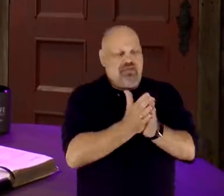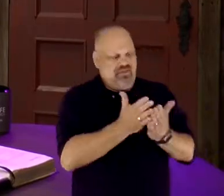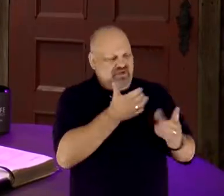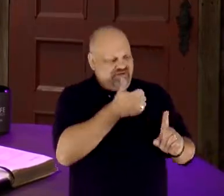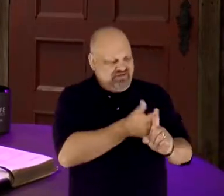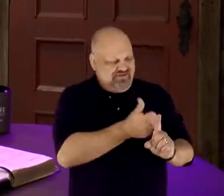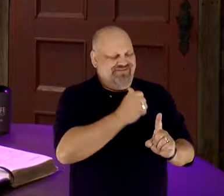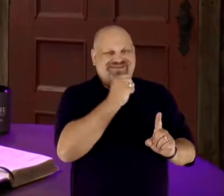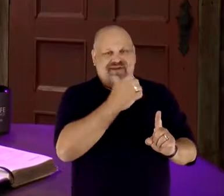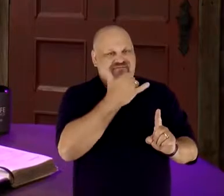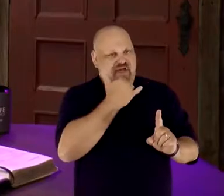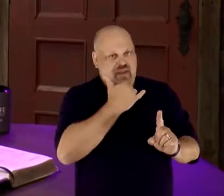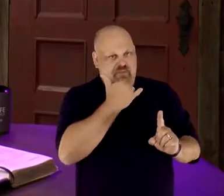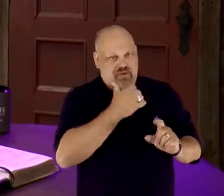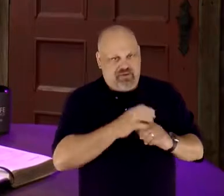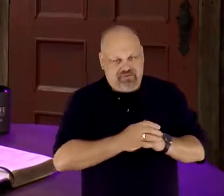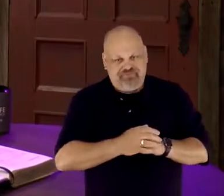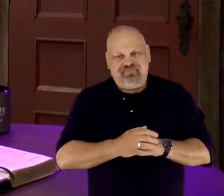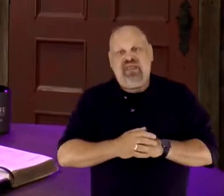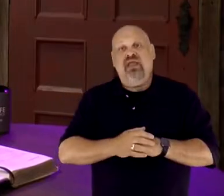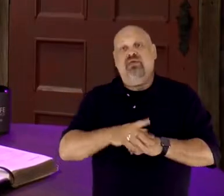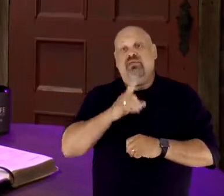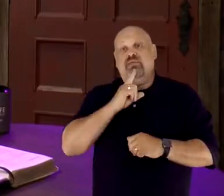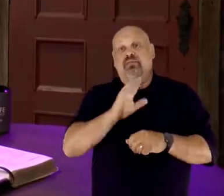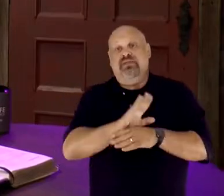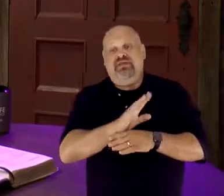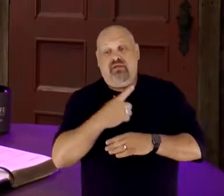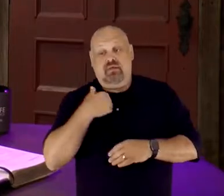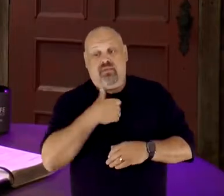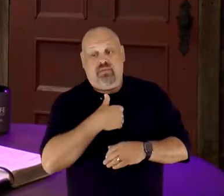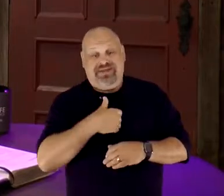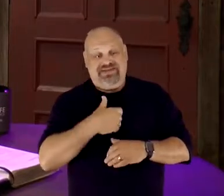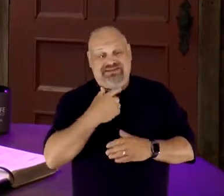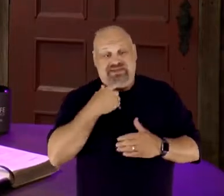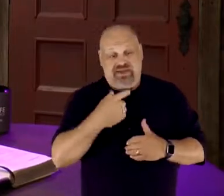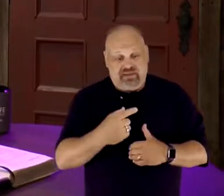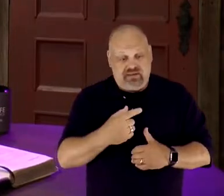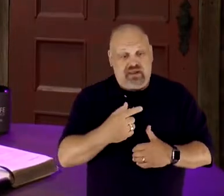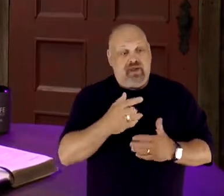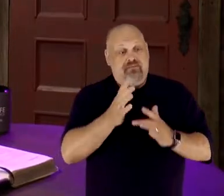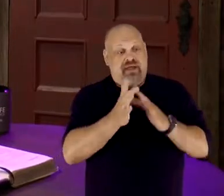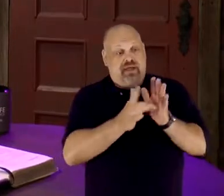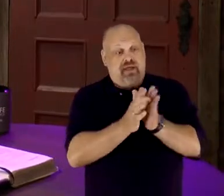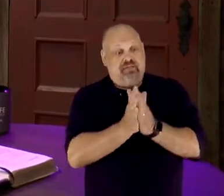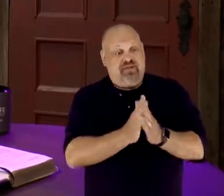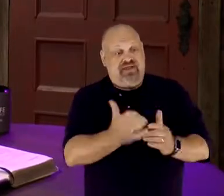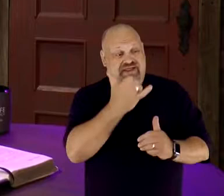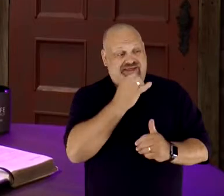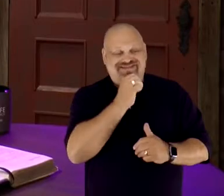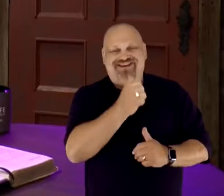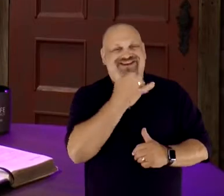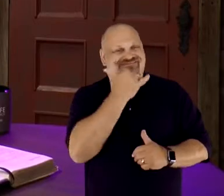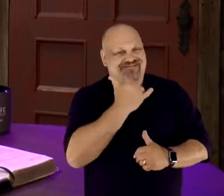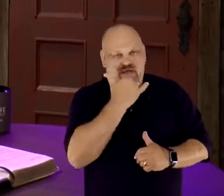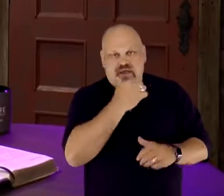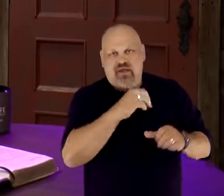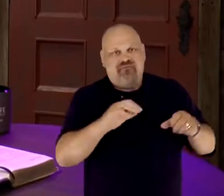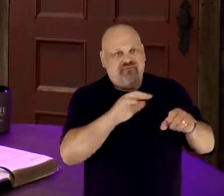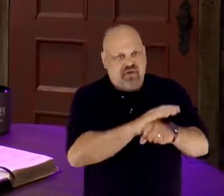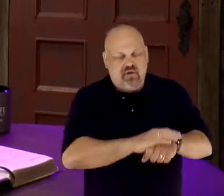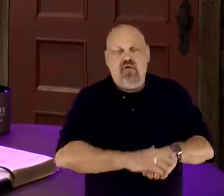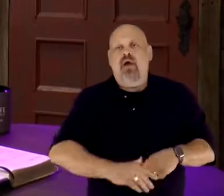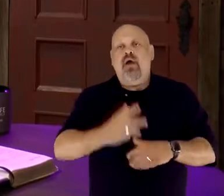is infallible. In fact, we go so far as to say that the Bible is infallible in its entirety.